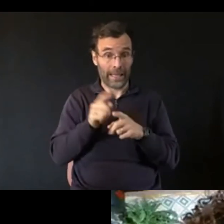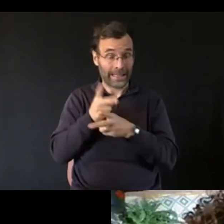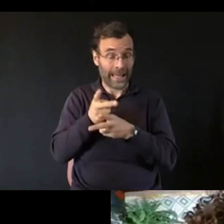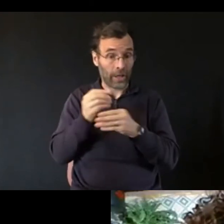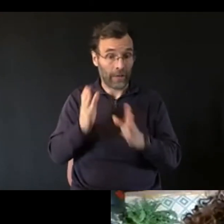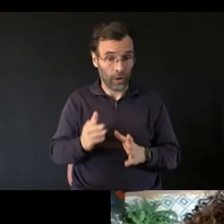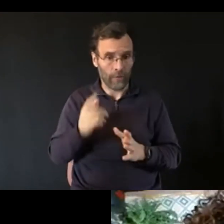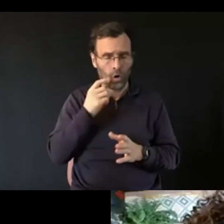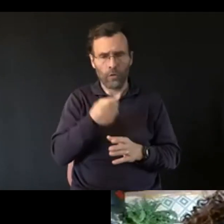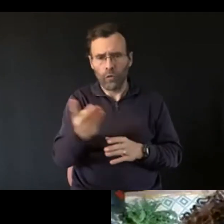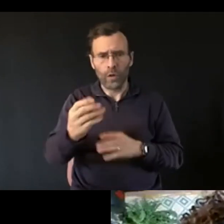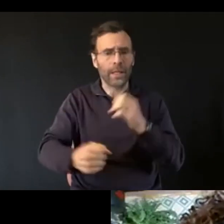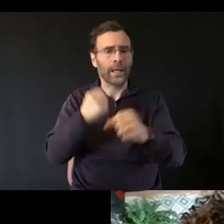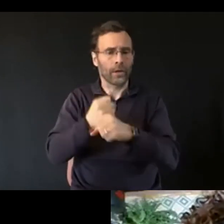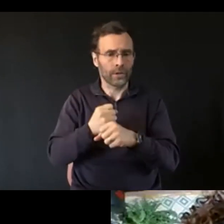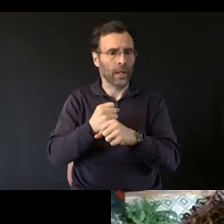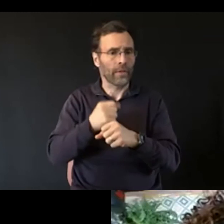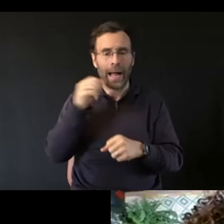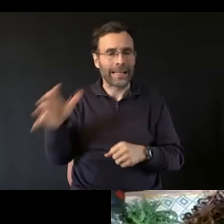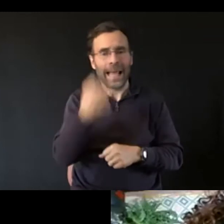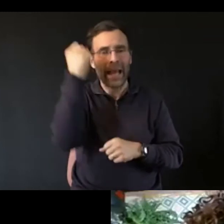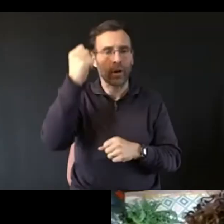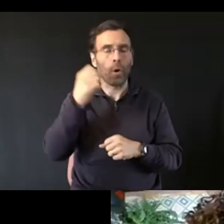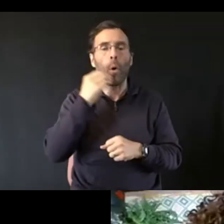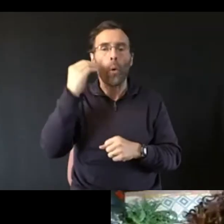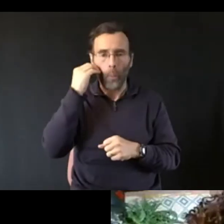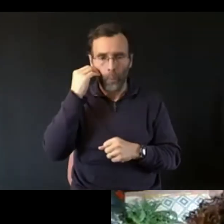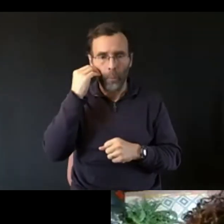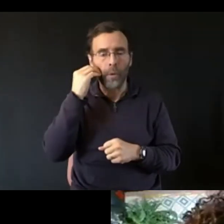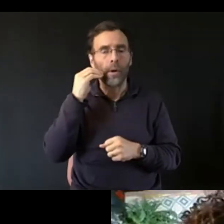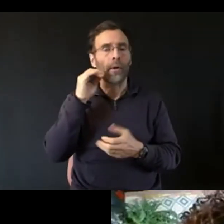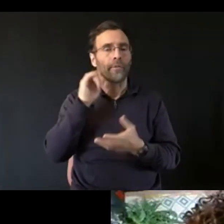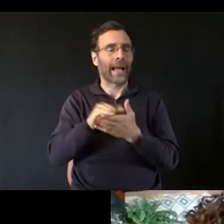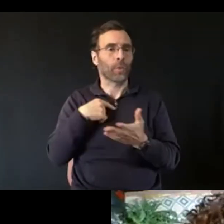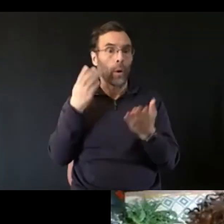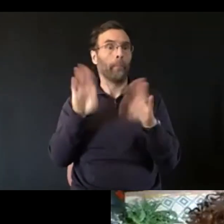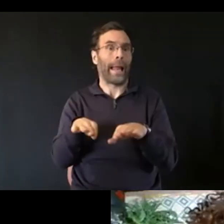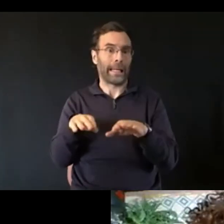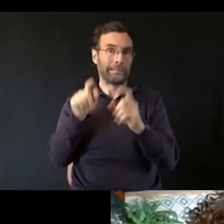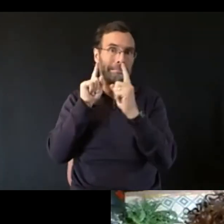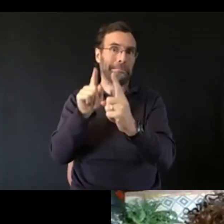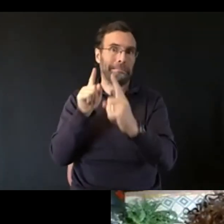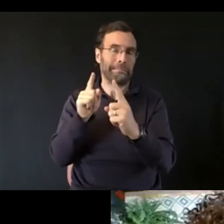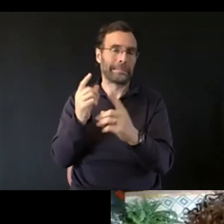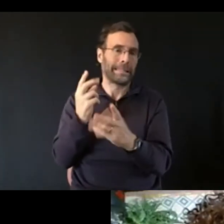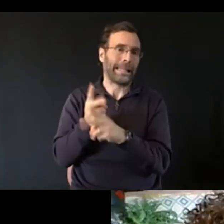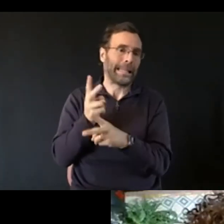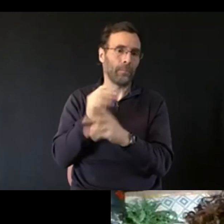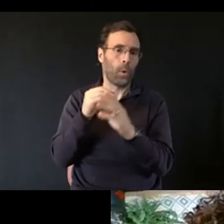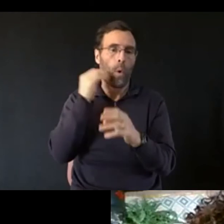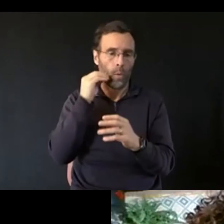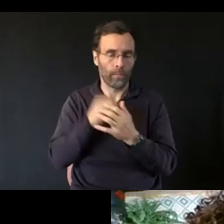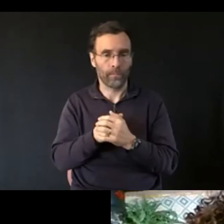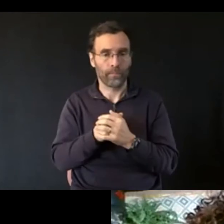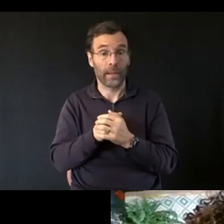number of years, they wouldn't take her home. And so that's what we're betting on. But it's kind of like if